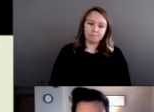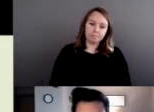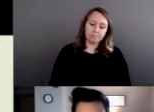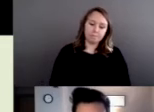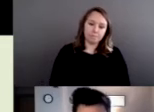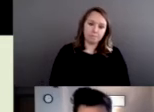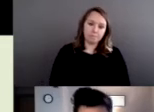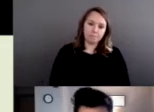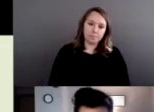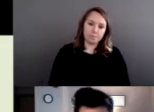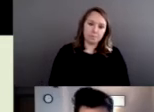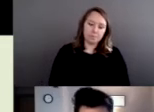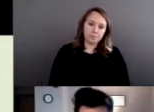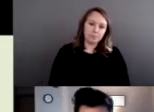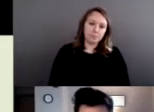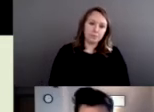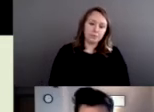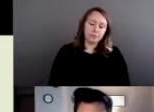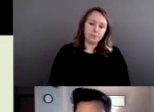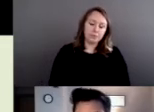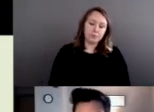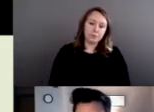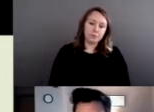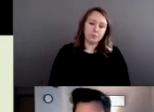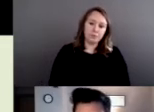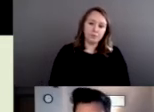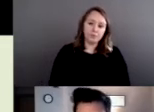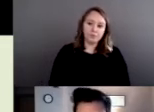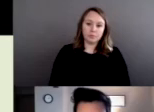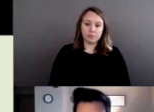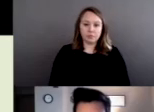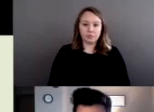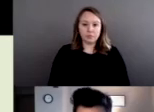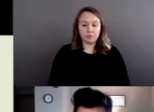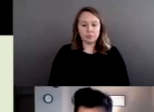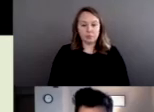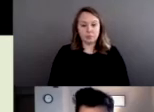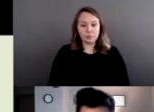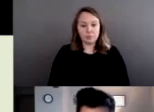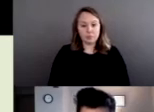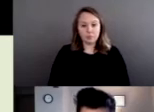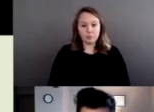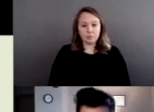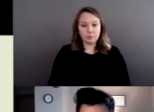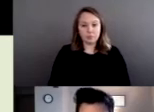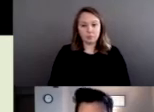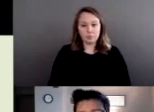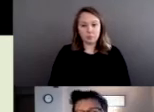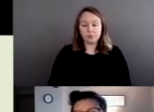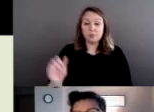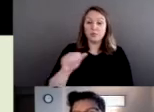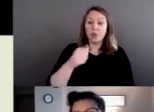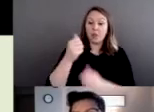So, you know, we can try and continue to build these bridges with others, you know,